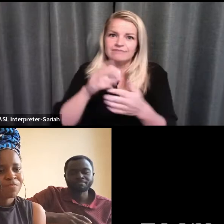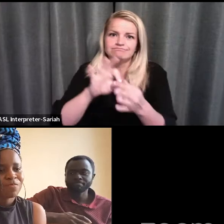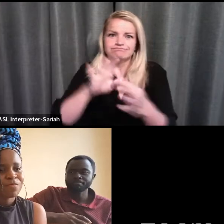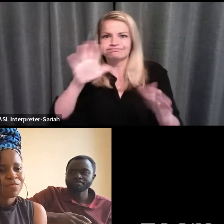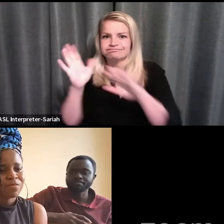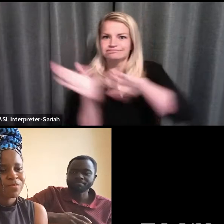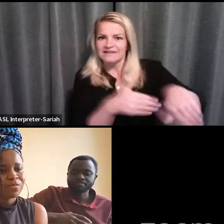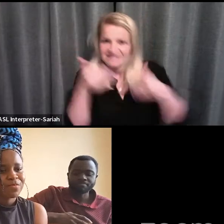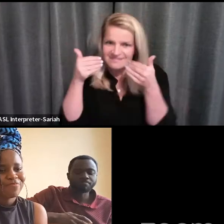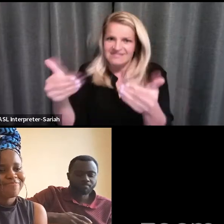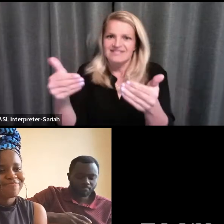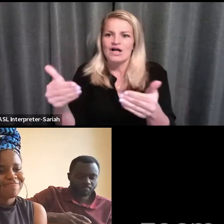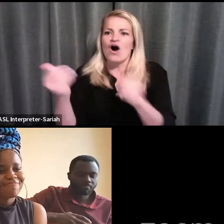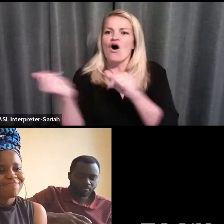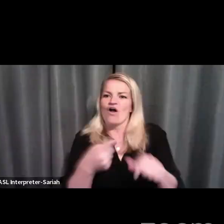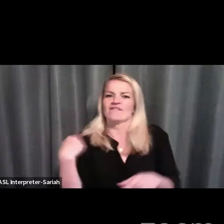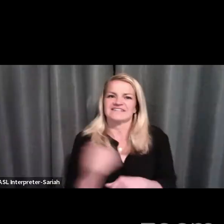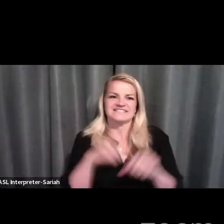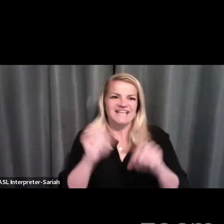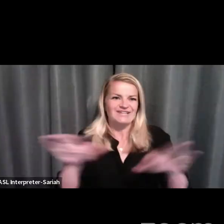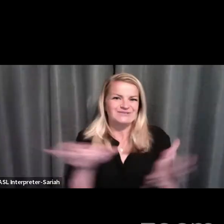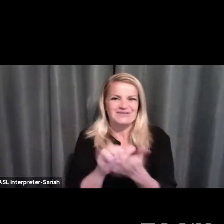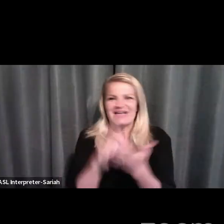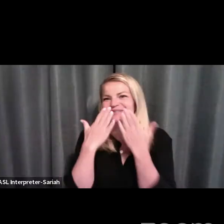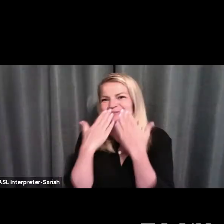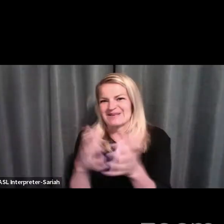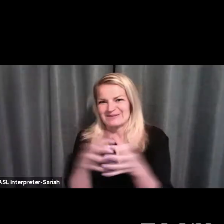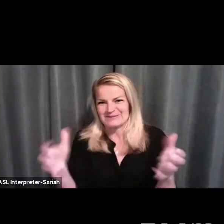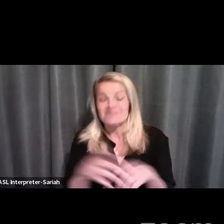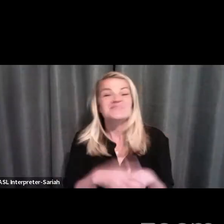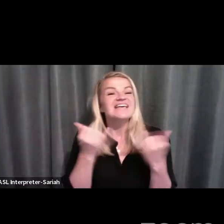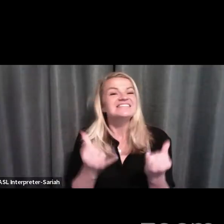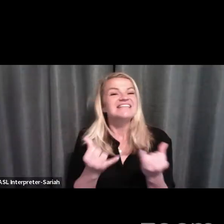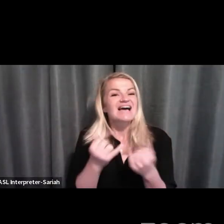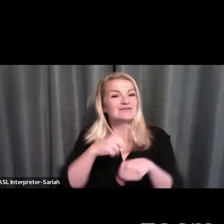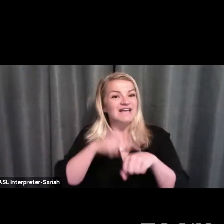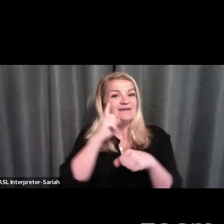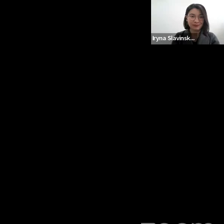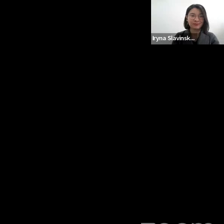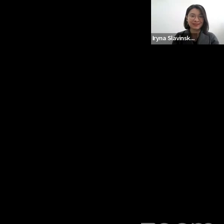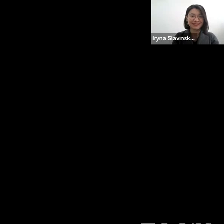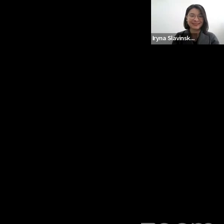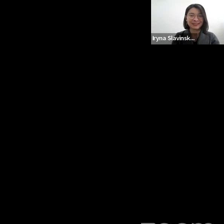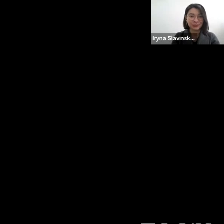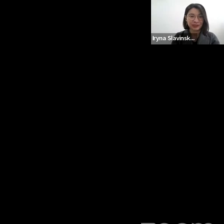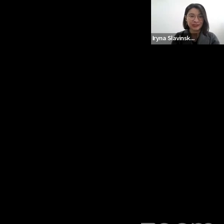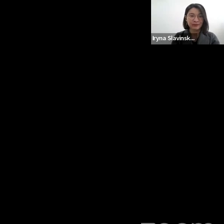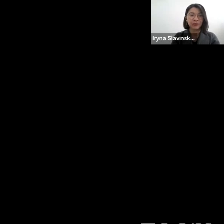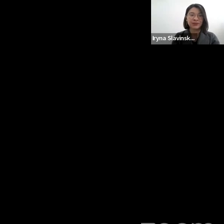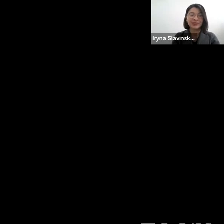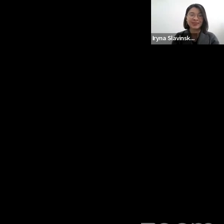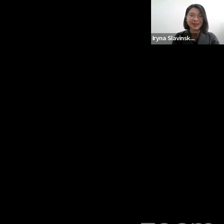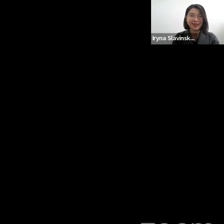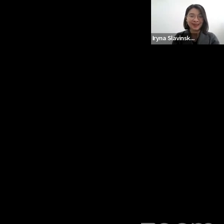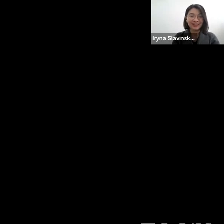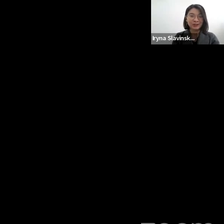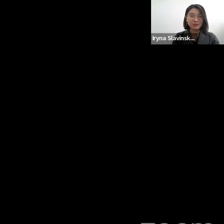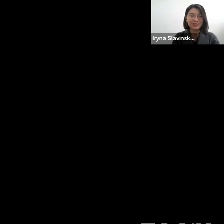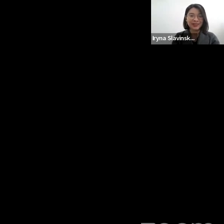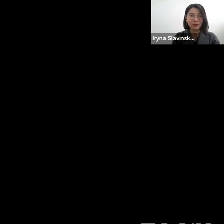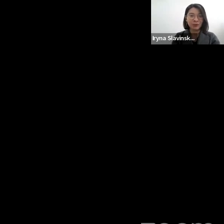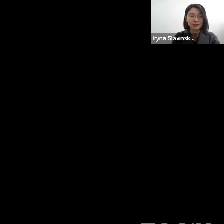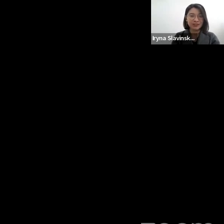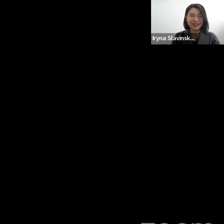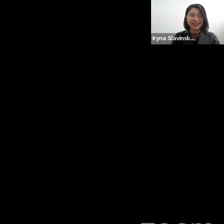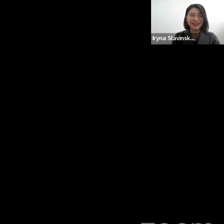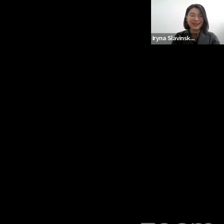as journalists. So it is time to announce the winners of the Global Media and Women, Peace and Security Award. To